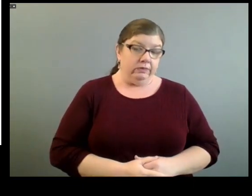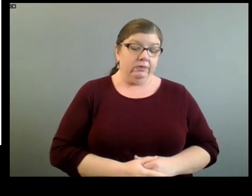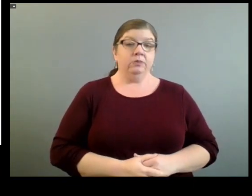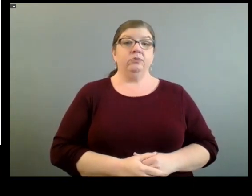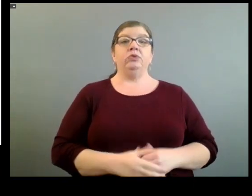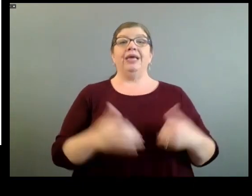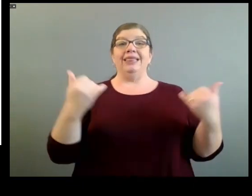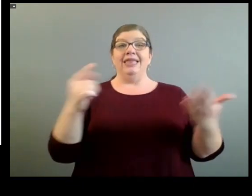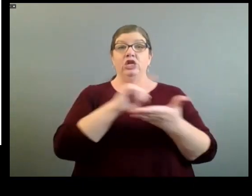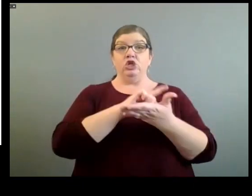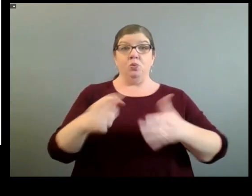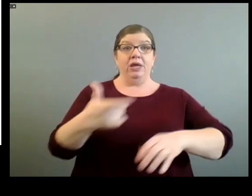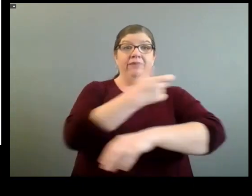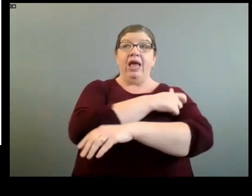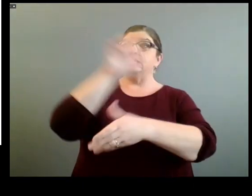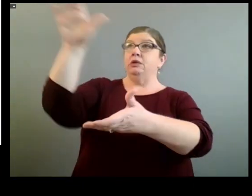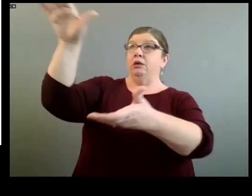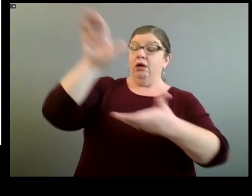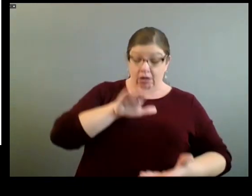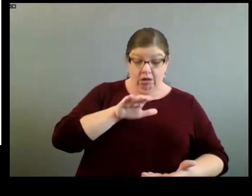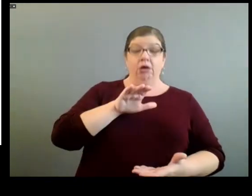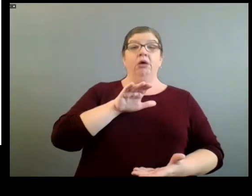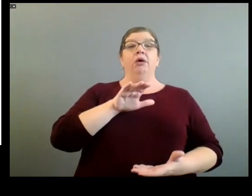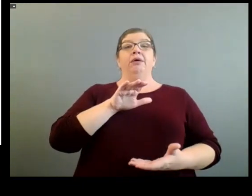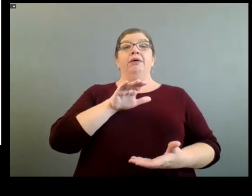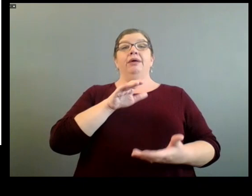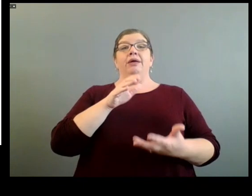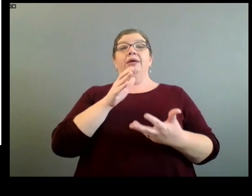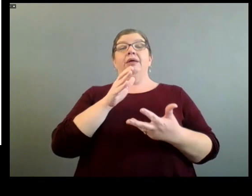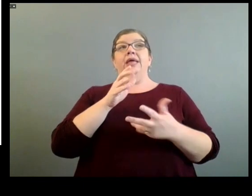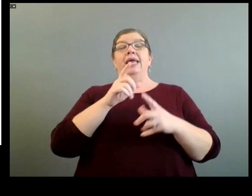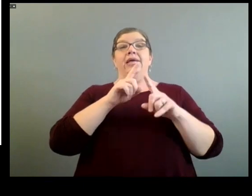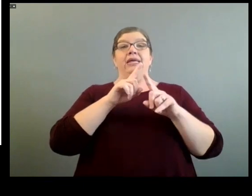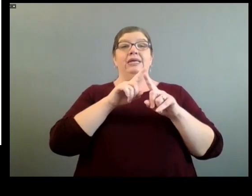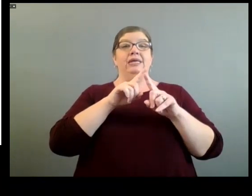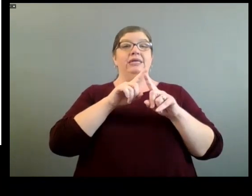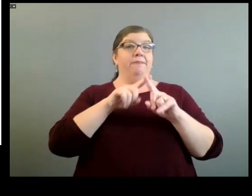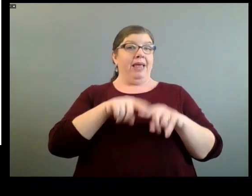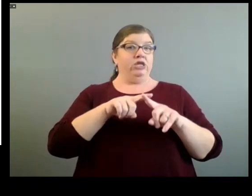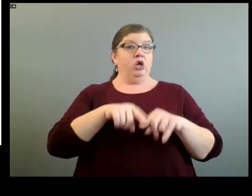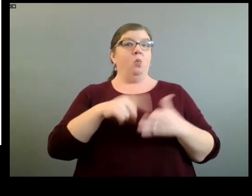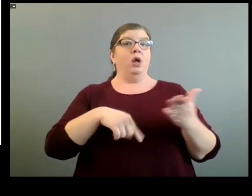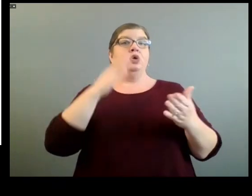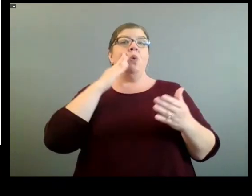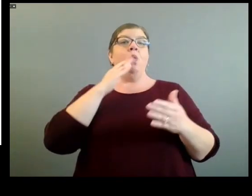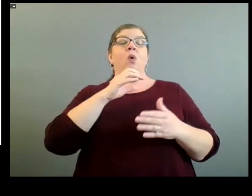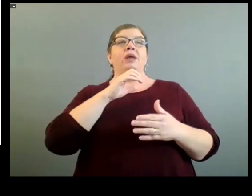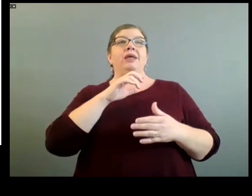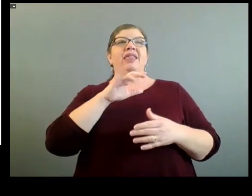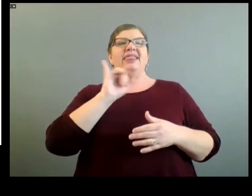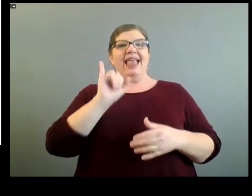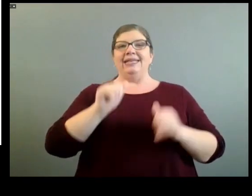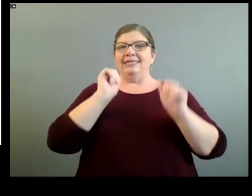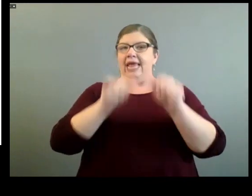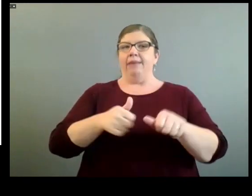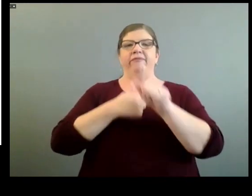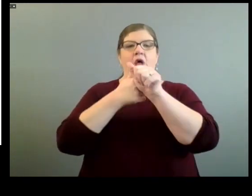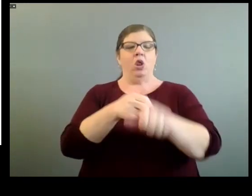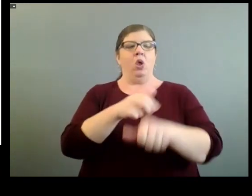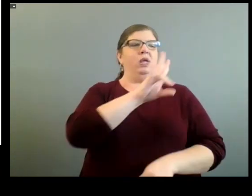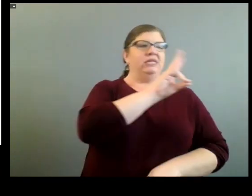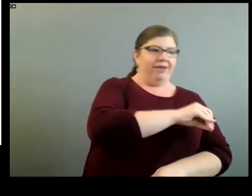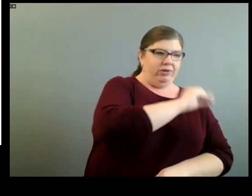allocation again is based on what's known as the 70-30 formula.